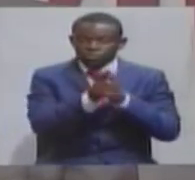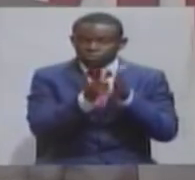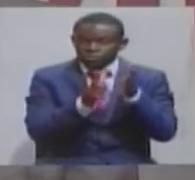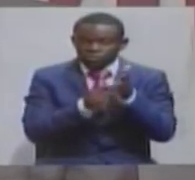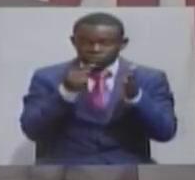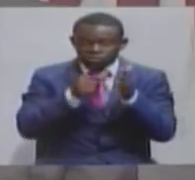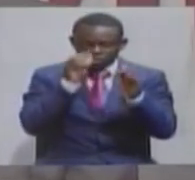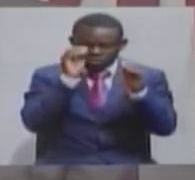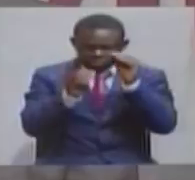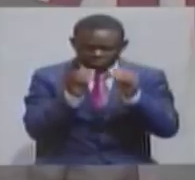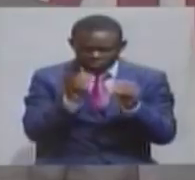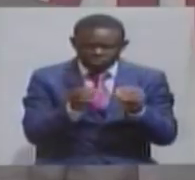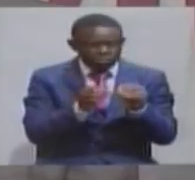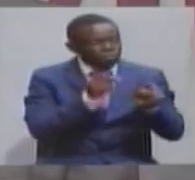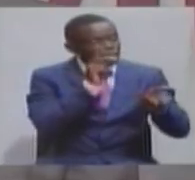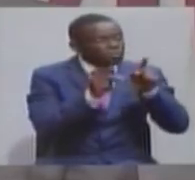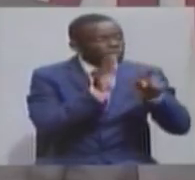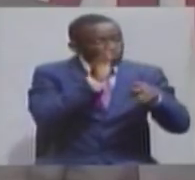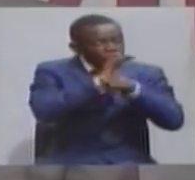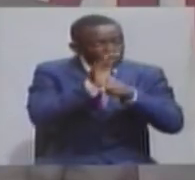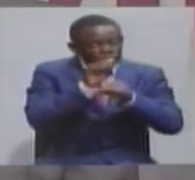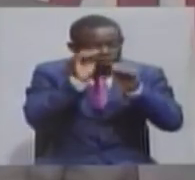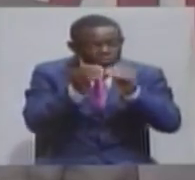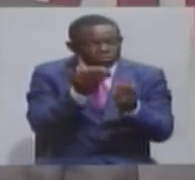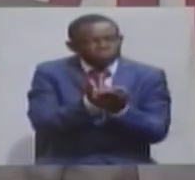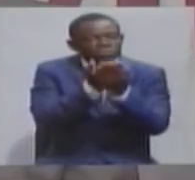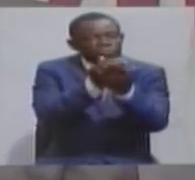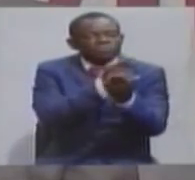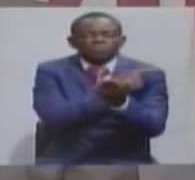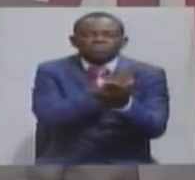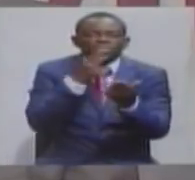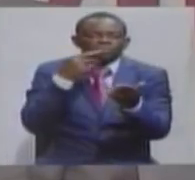to Parliament, it is enacted, what is the next step? Isn't it enforcement?